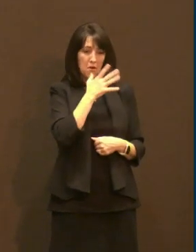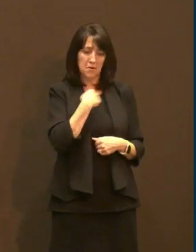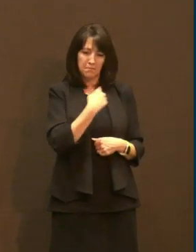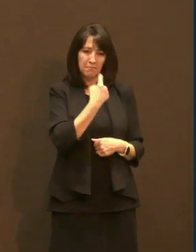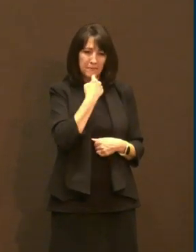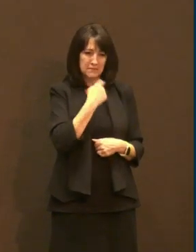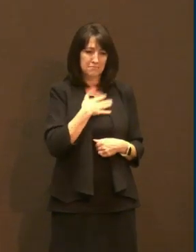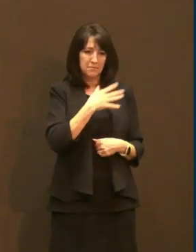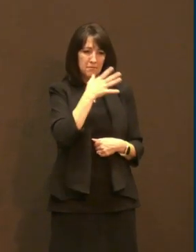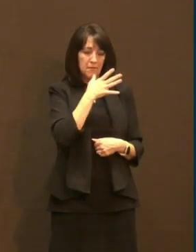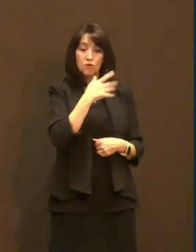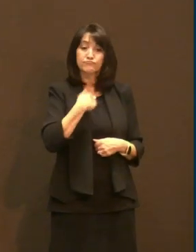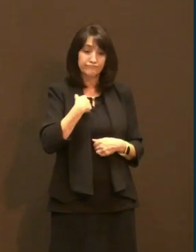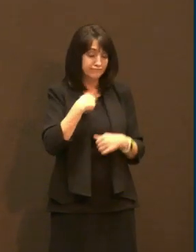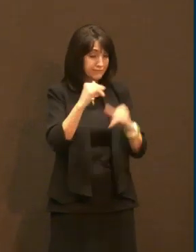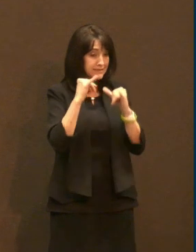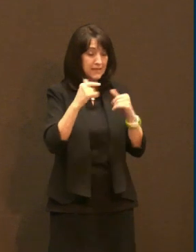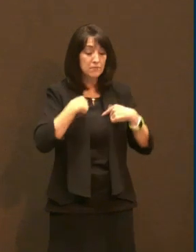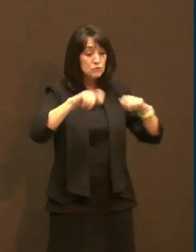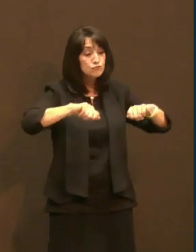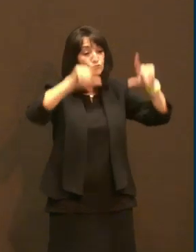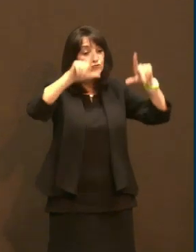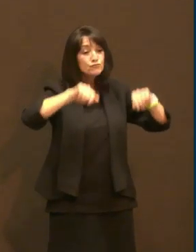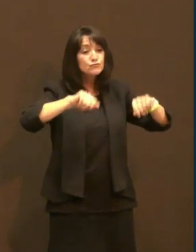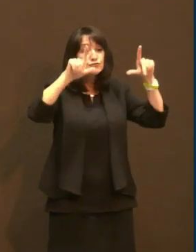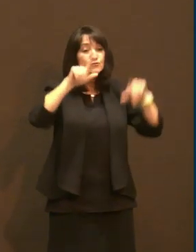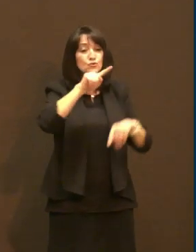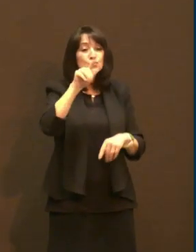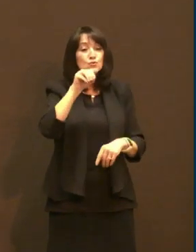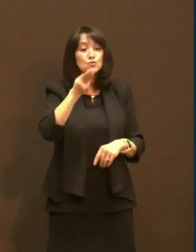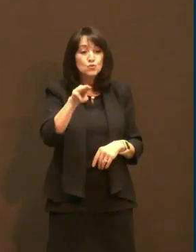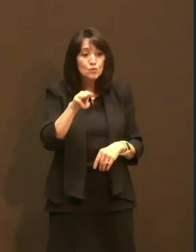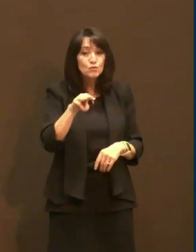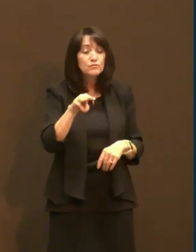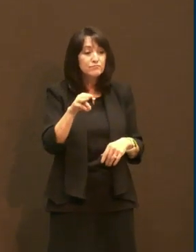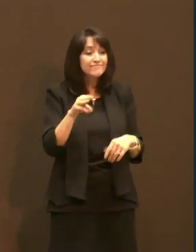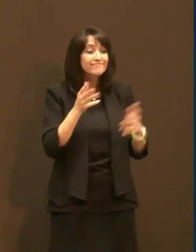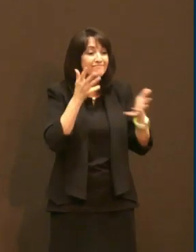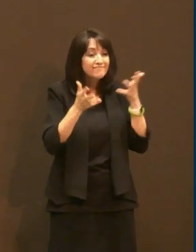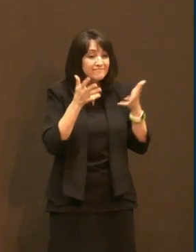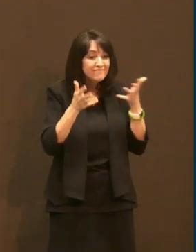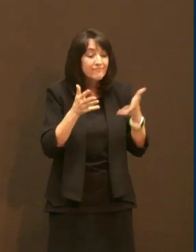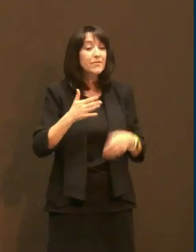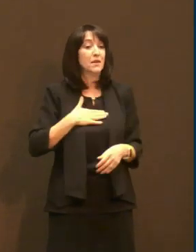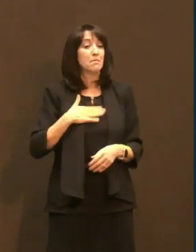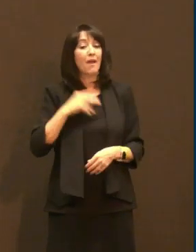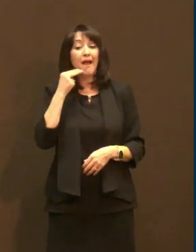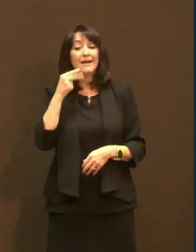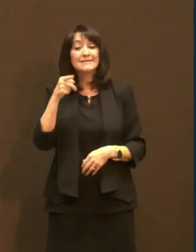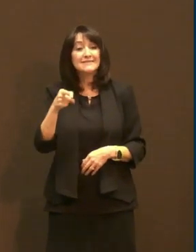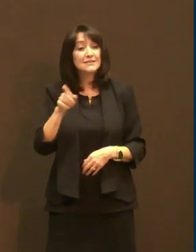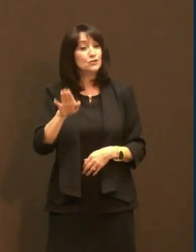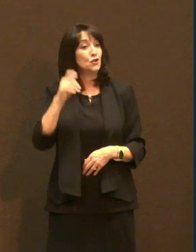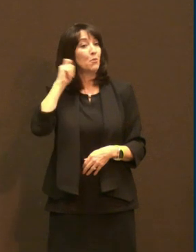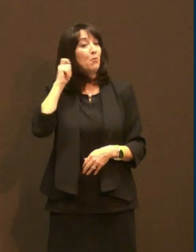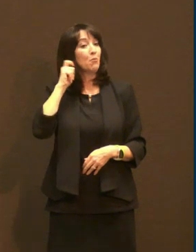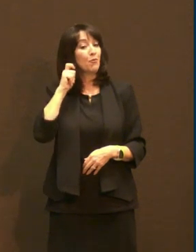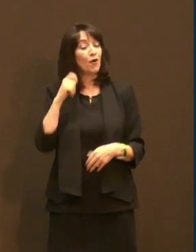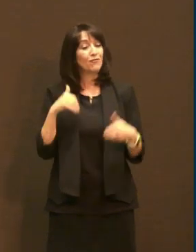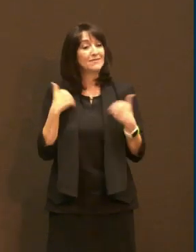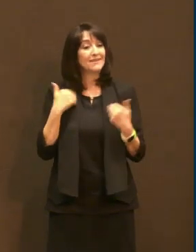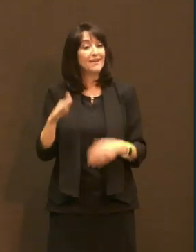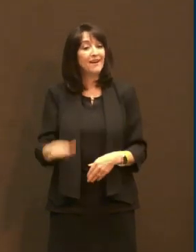night wishing my young niece a happy birthday and singing happy birthday to her, and seeing my